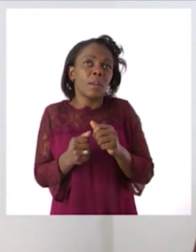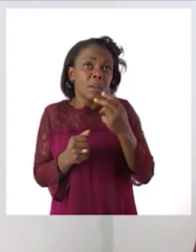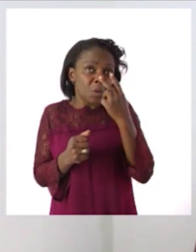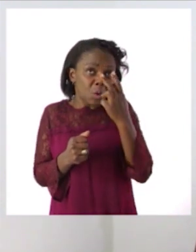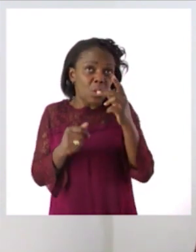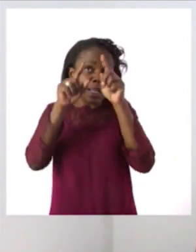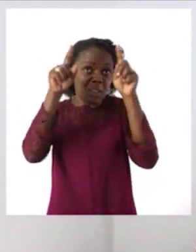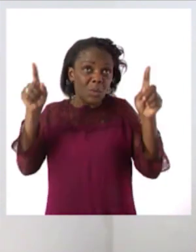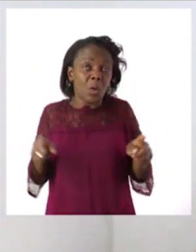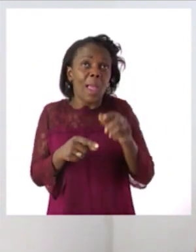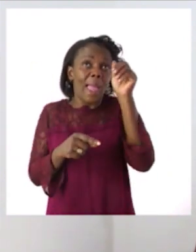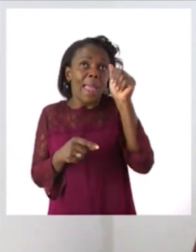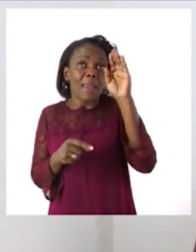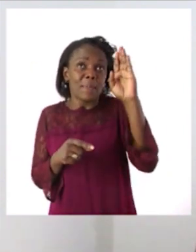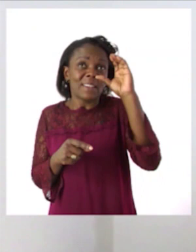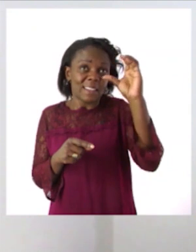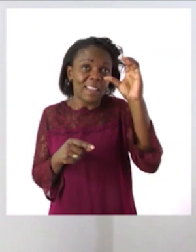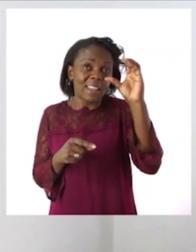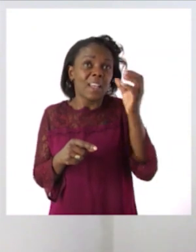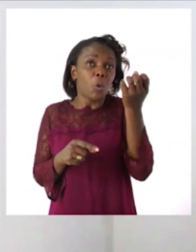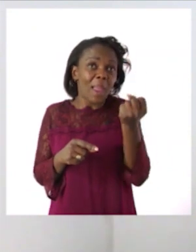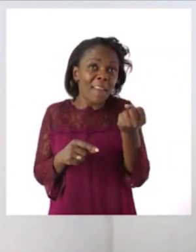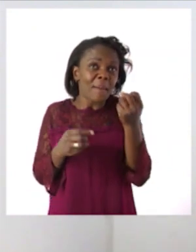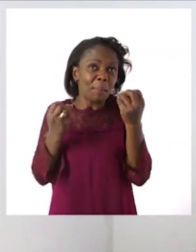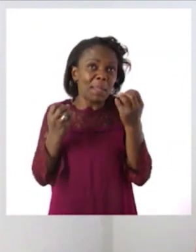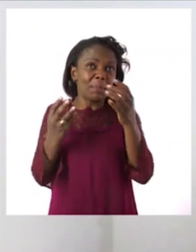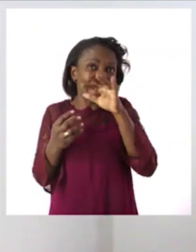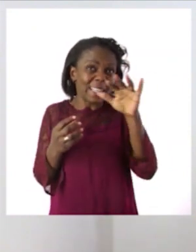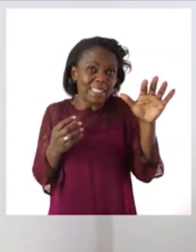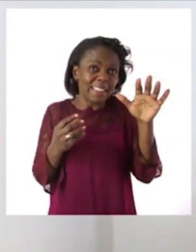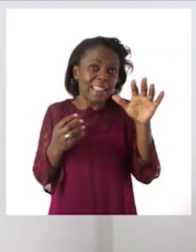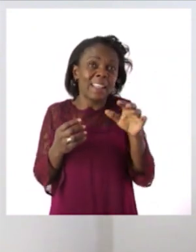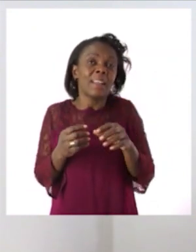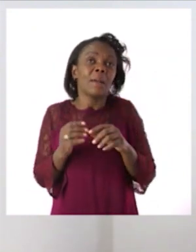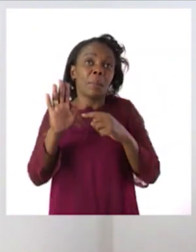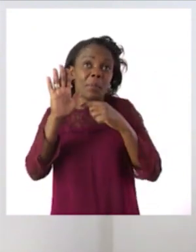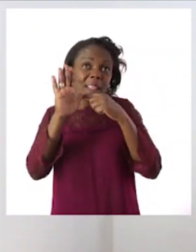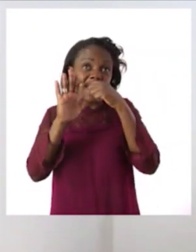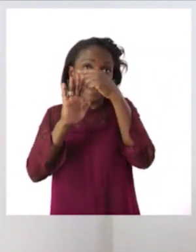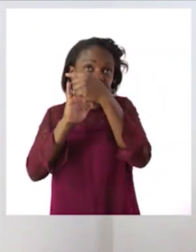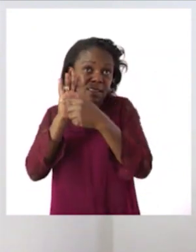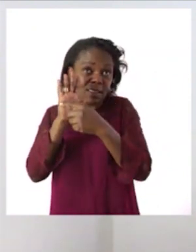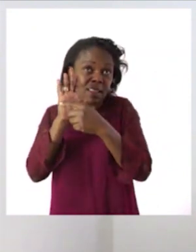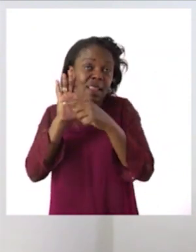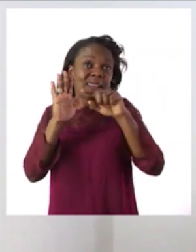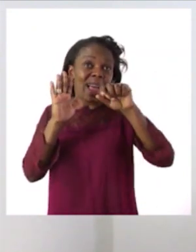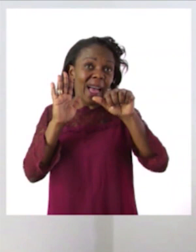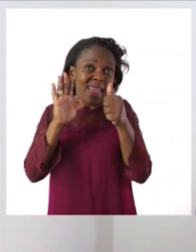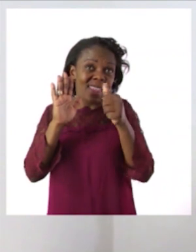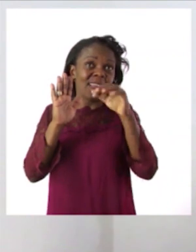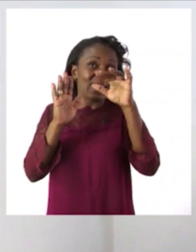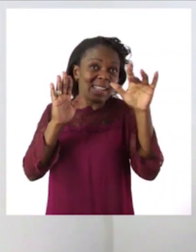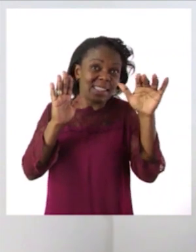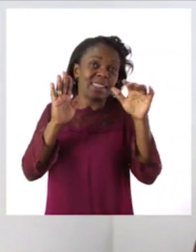you take it out, the rest of the alphabet are called consonants. So those consonants also,